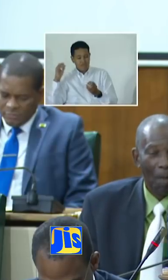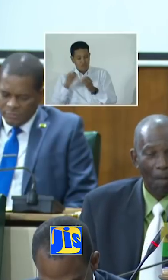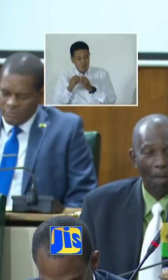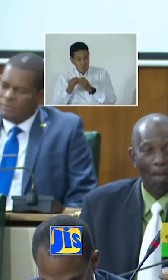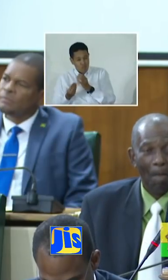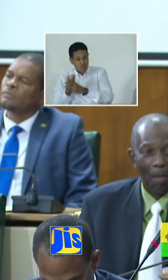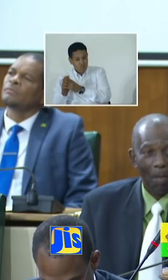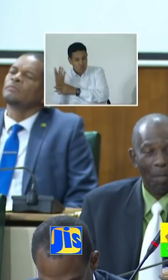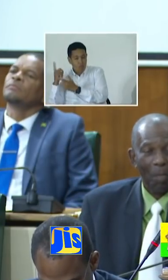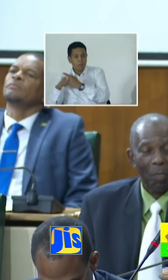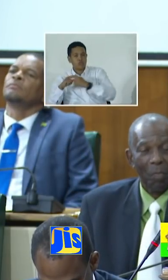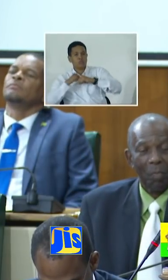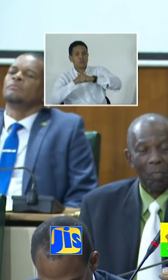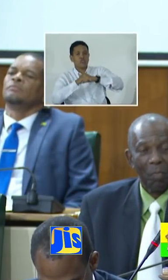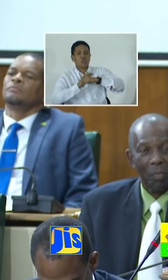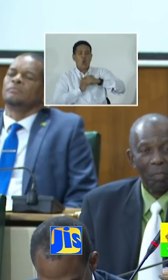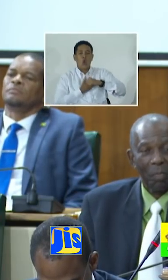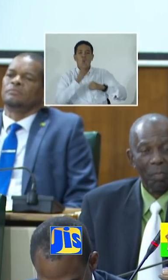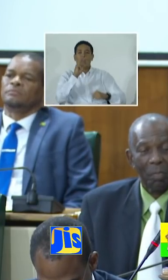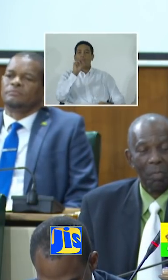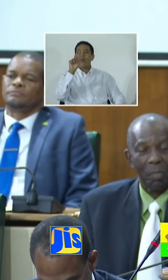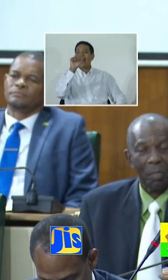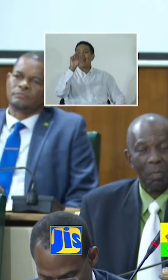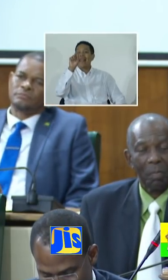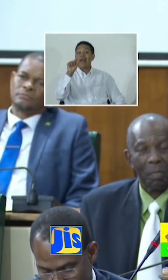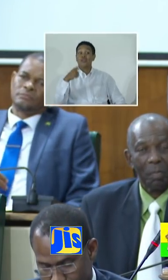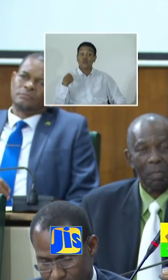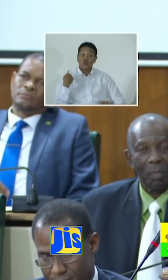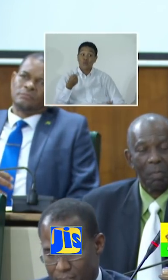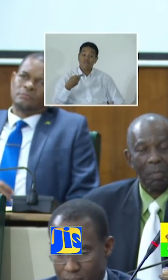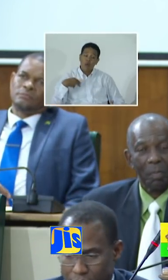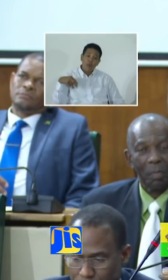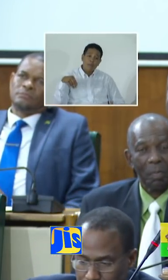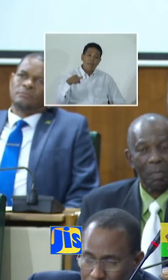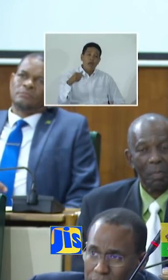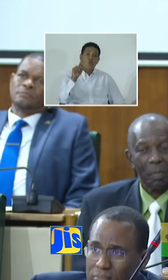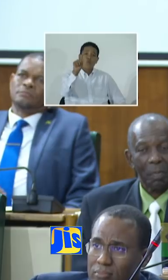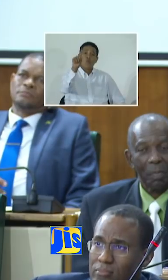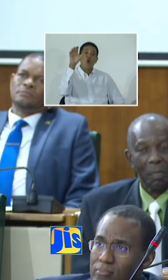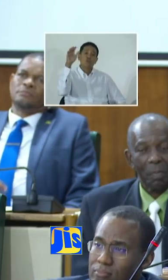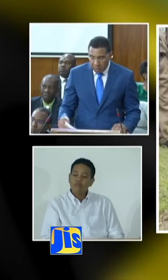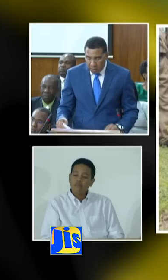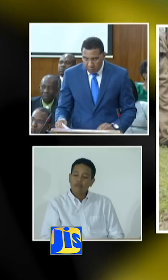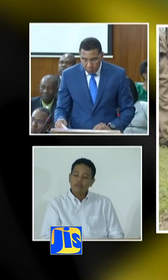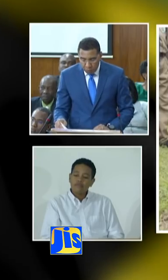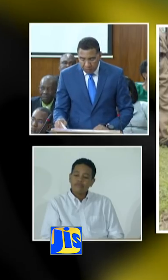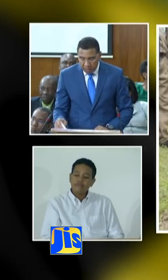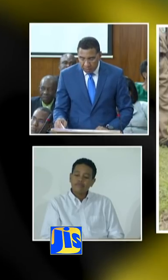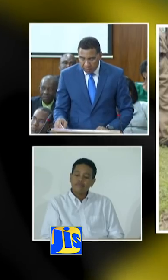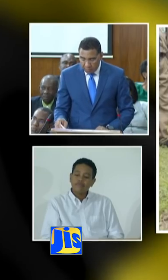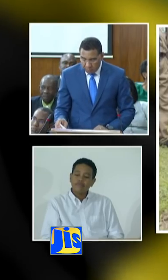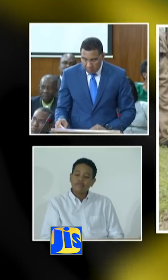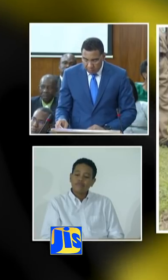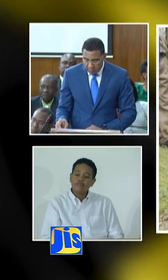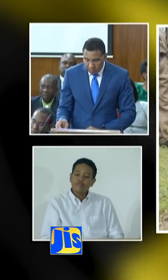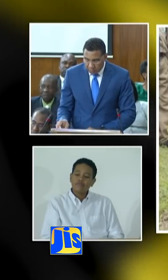So far, we have planted 100,000 trees as part of this effort. Improving